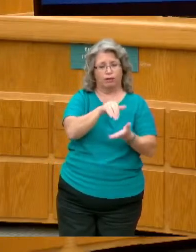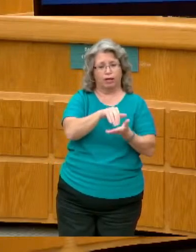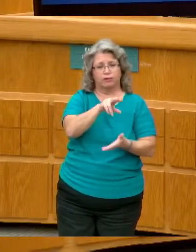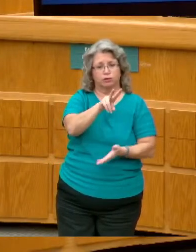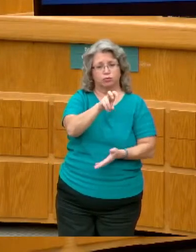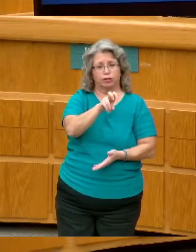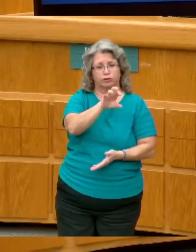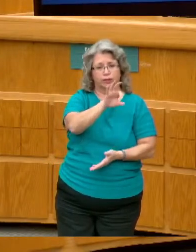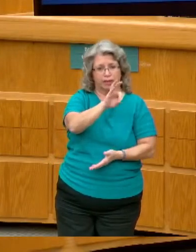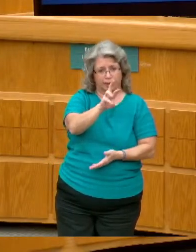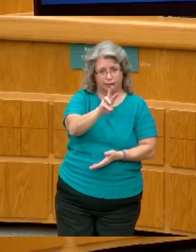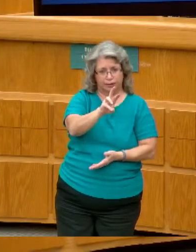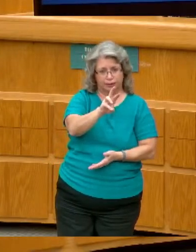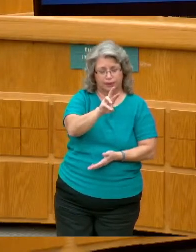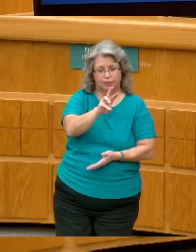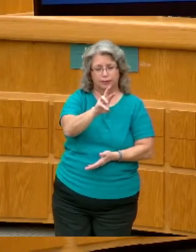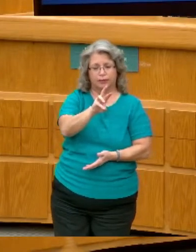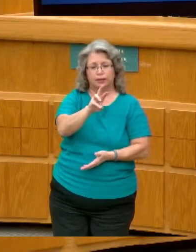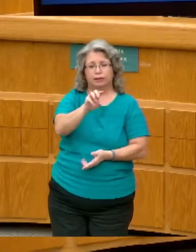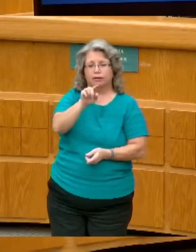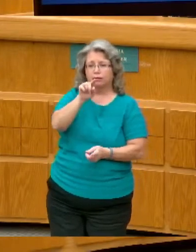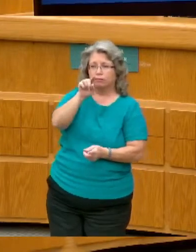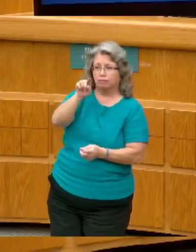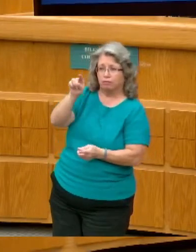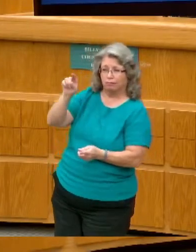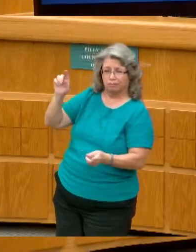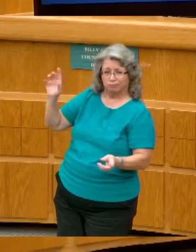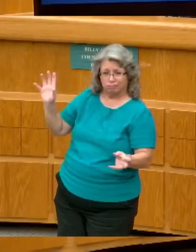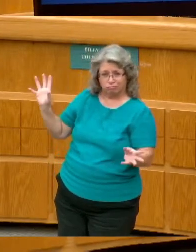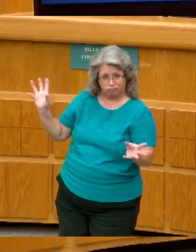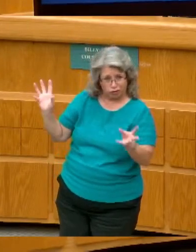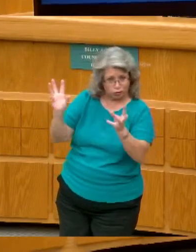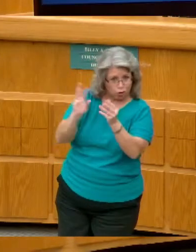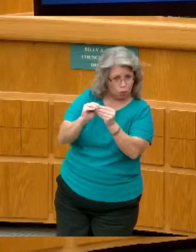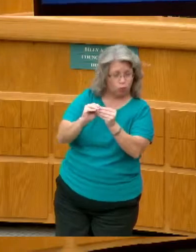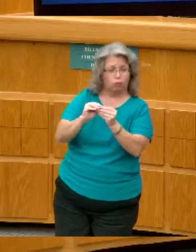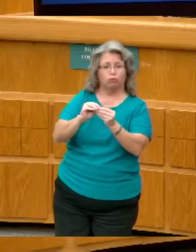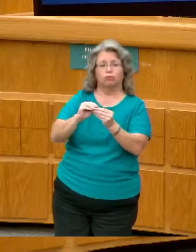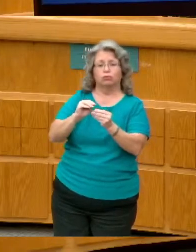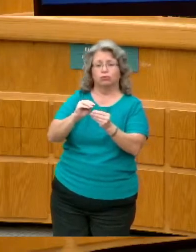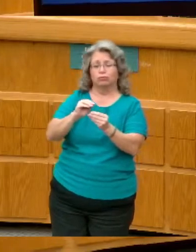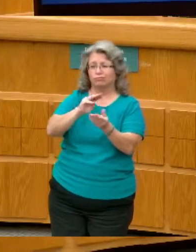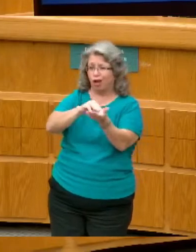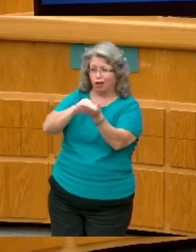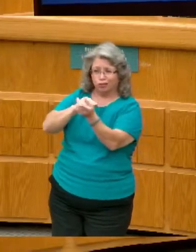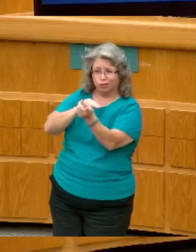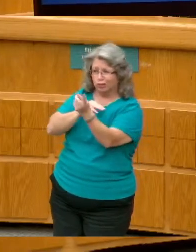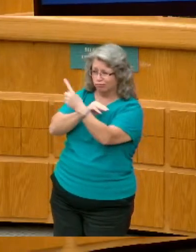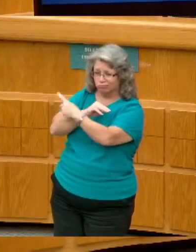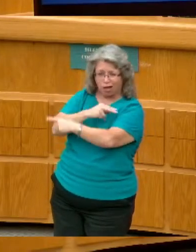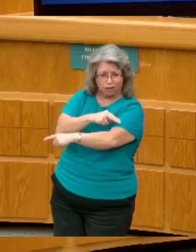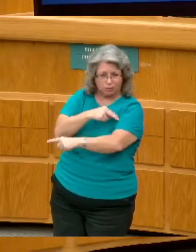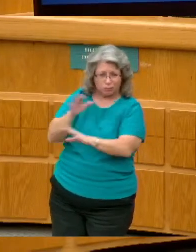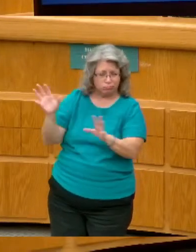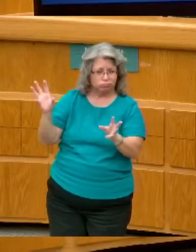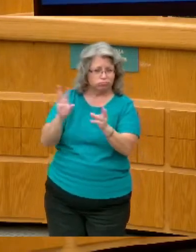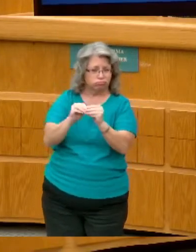30,296, and the total boosters given in all of Nueces County by all of the physicians, pediatricians, is